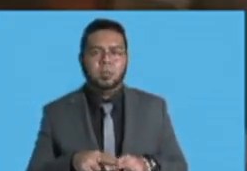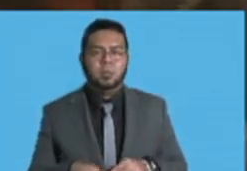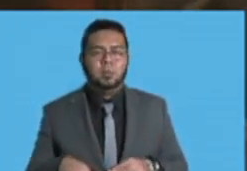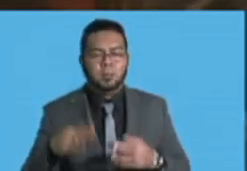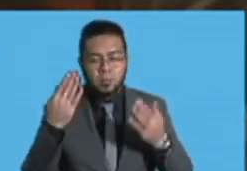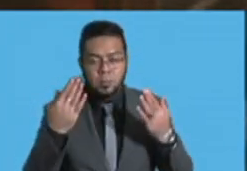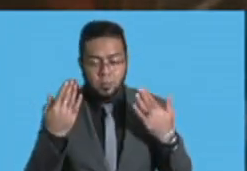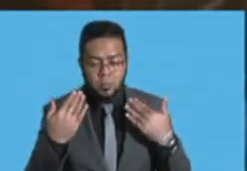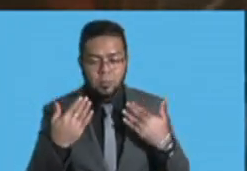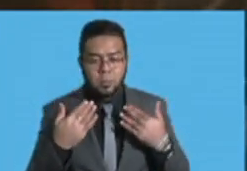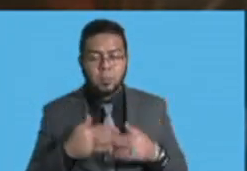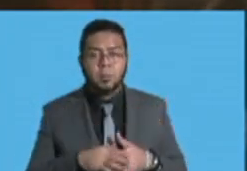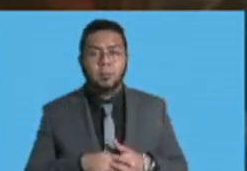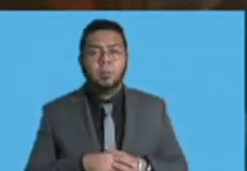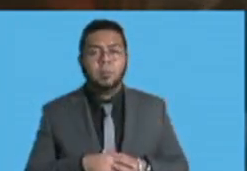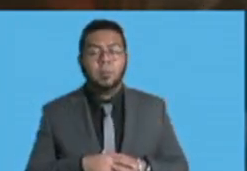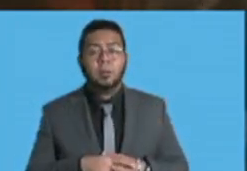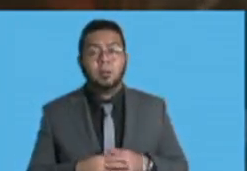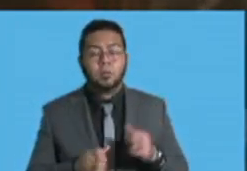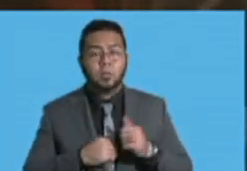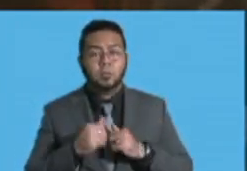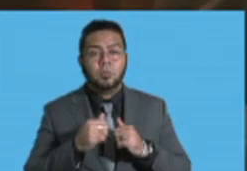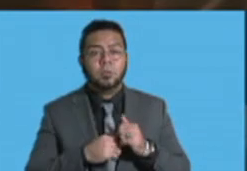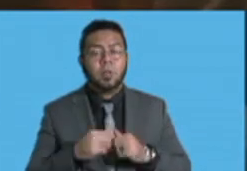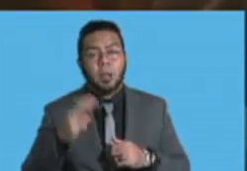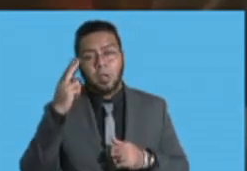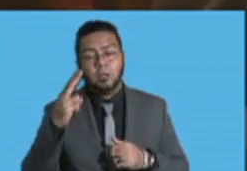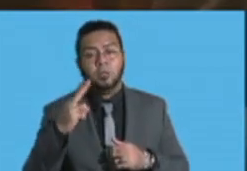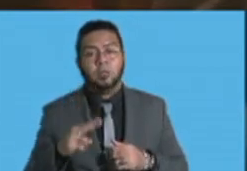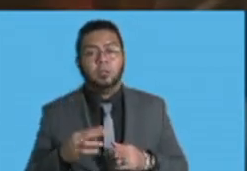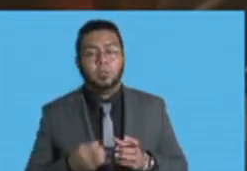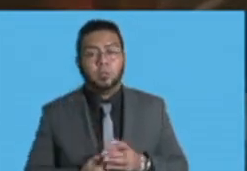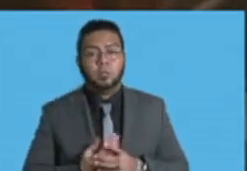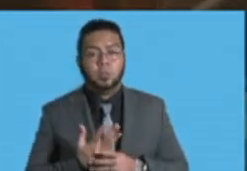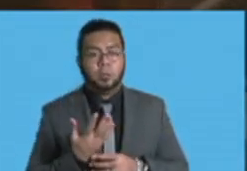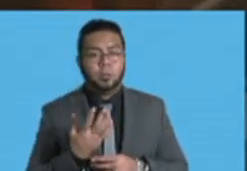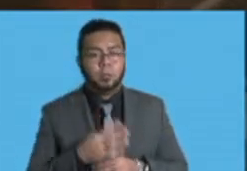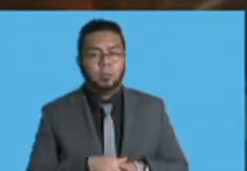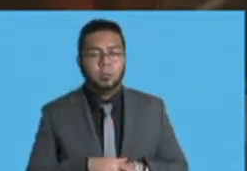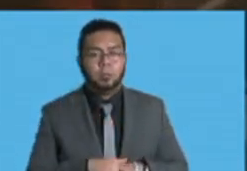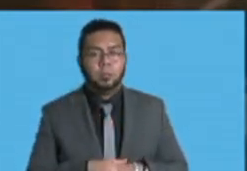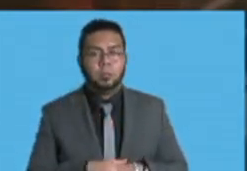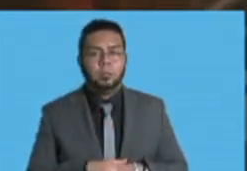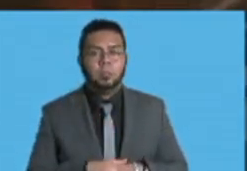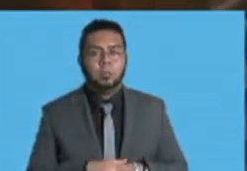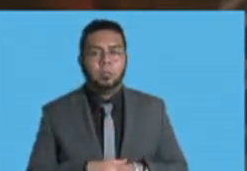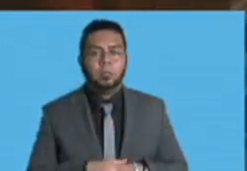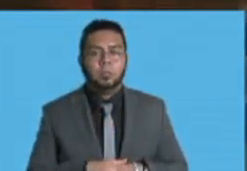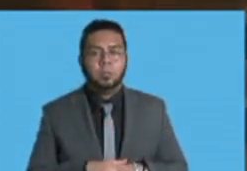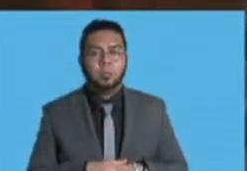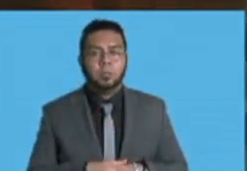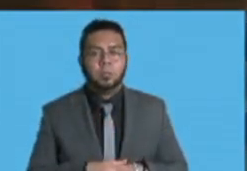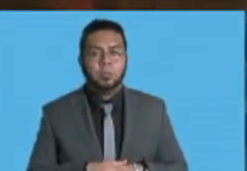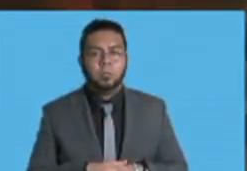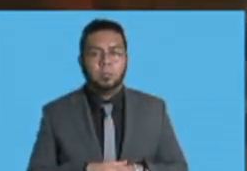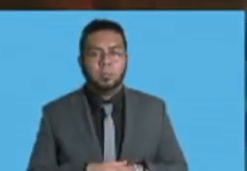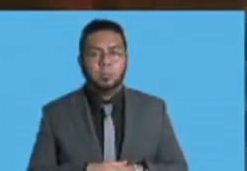the process of structured national growth and development from the ground roots up is one of the greatest achievements of